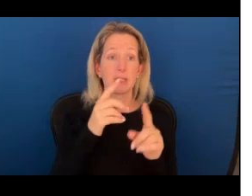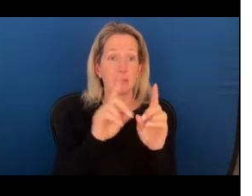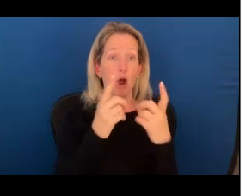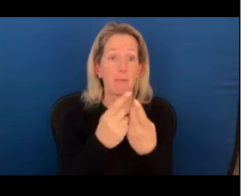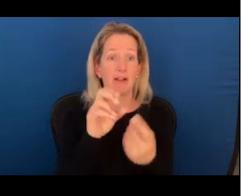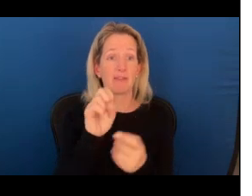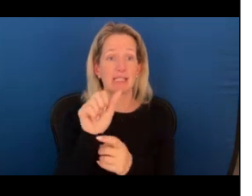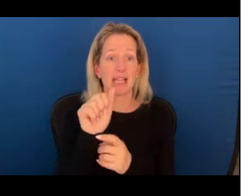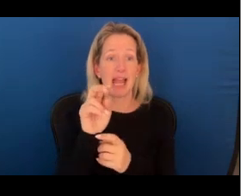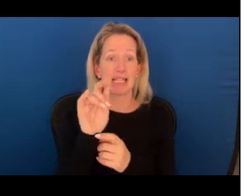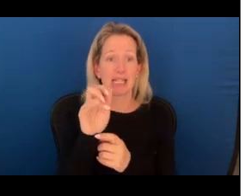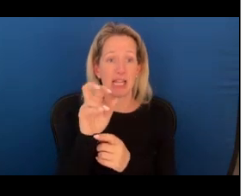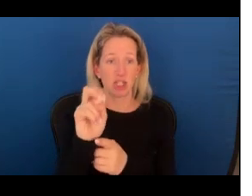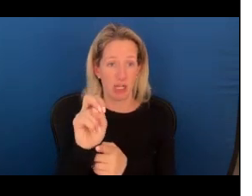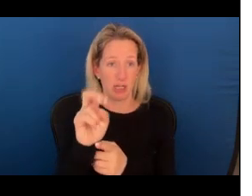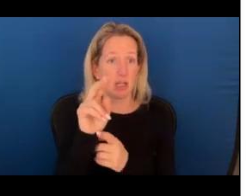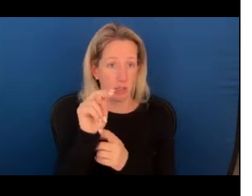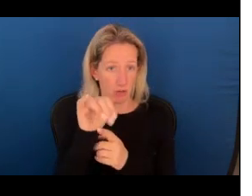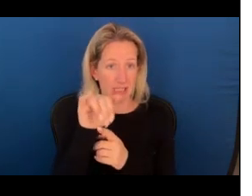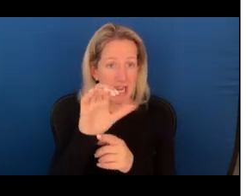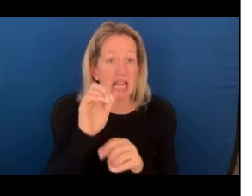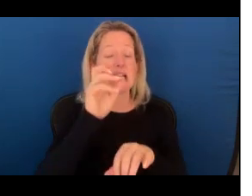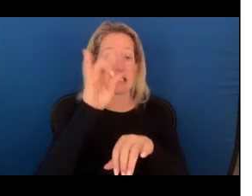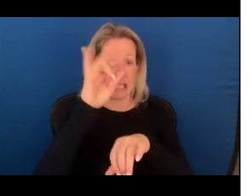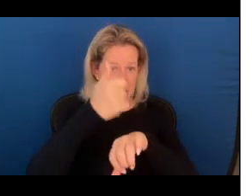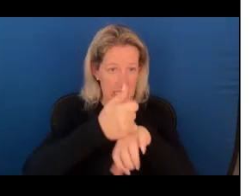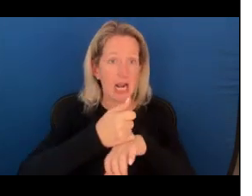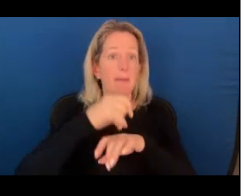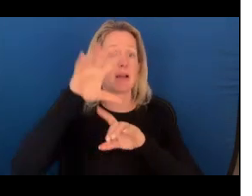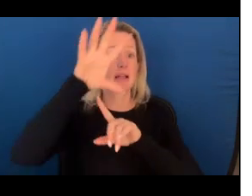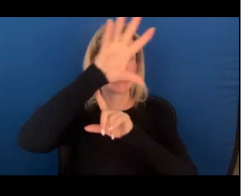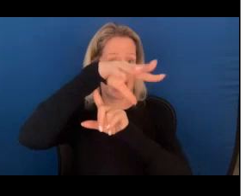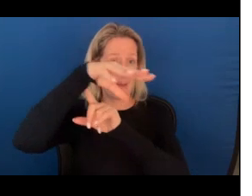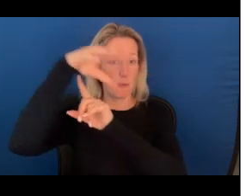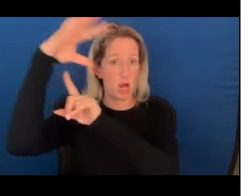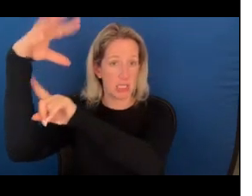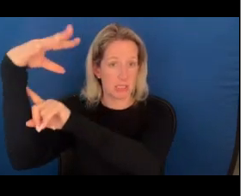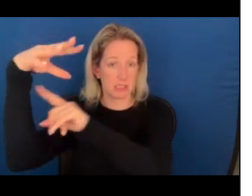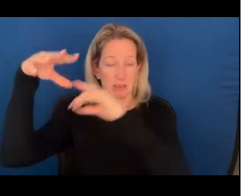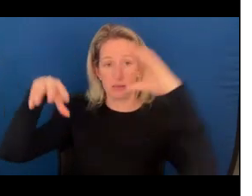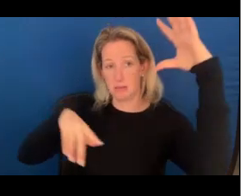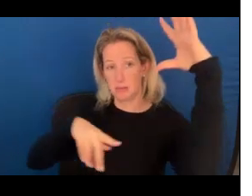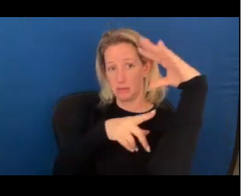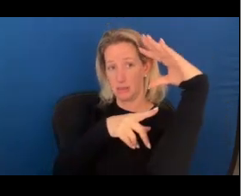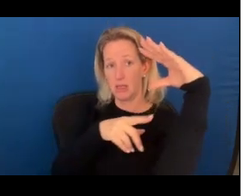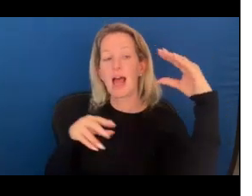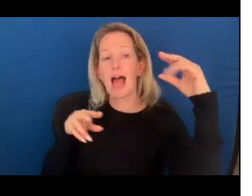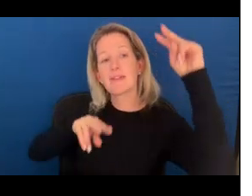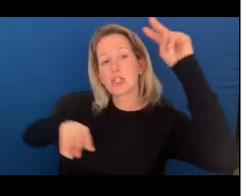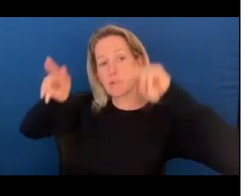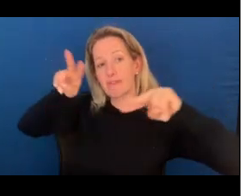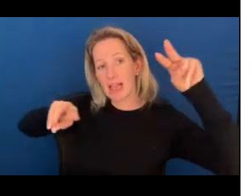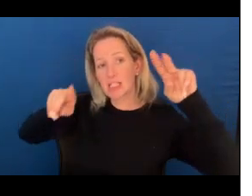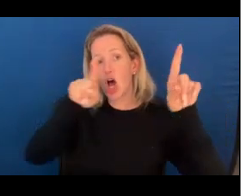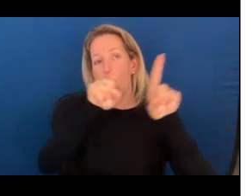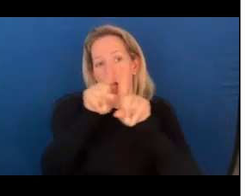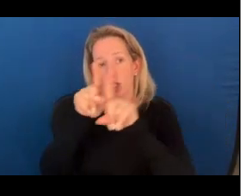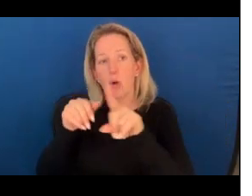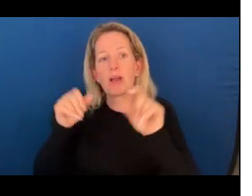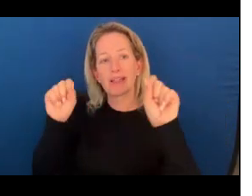up enforcement cameras. And the enforcement cameras have surveillance, but they also have license plate